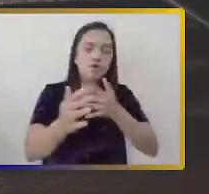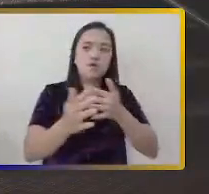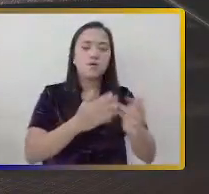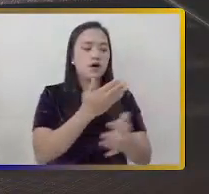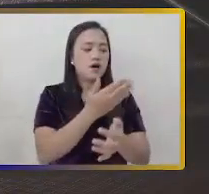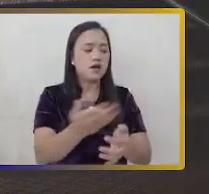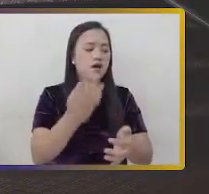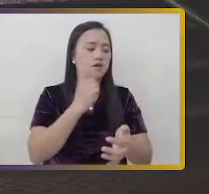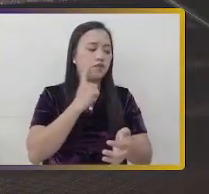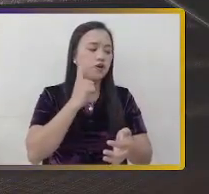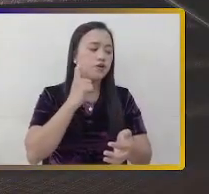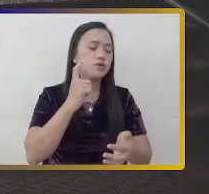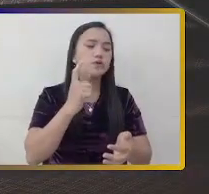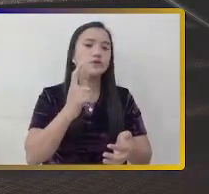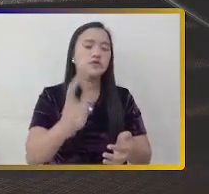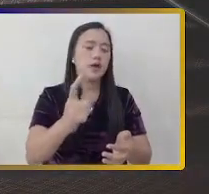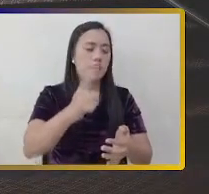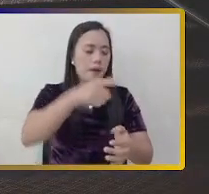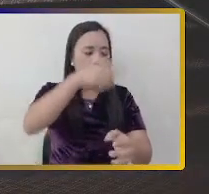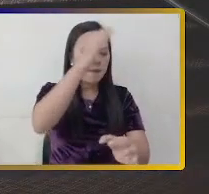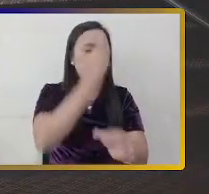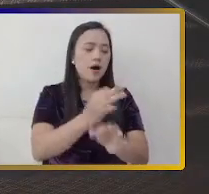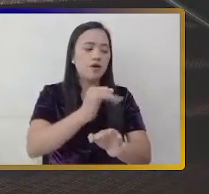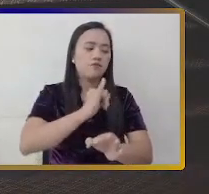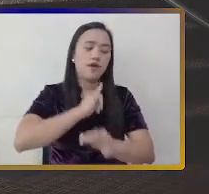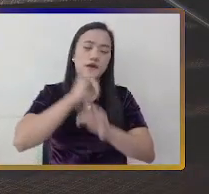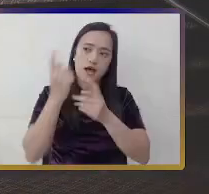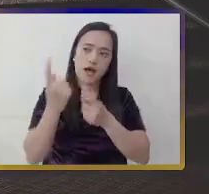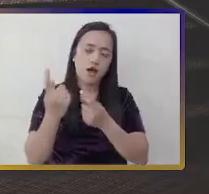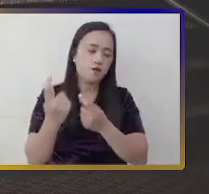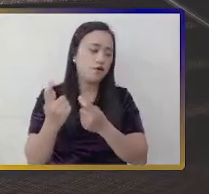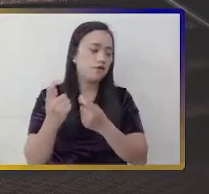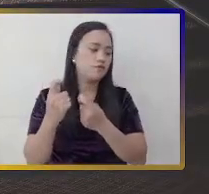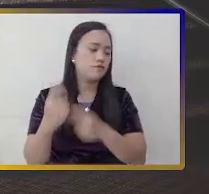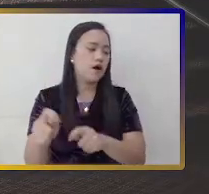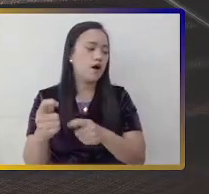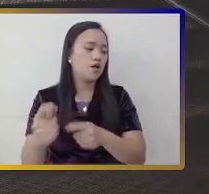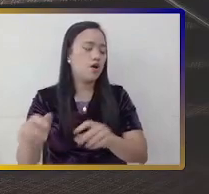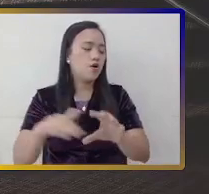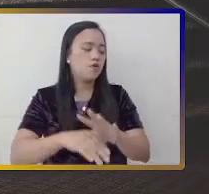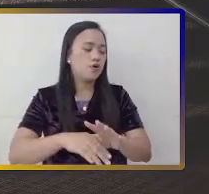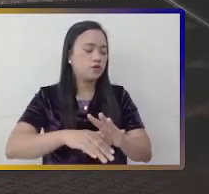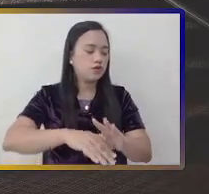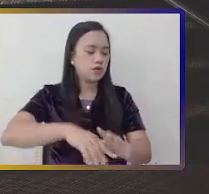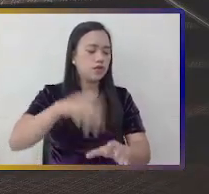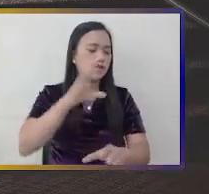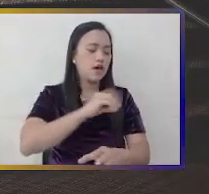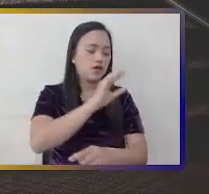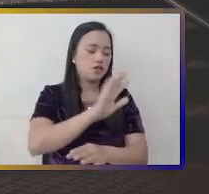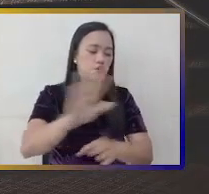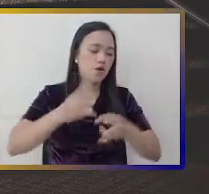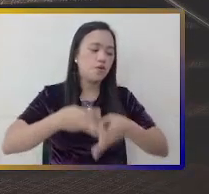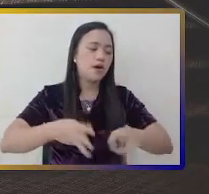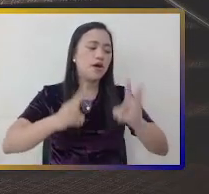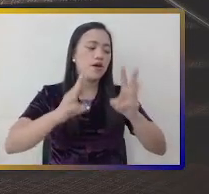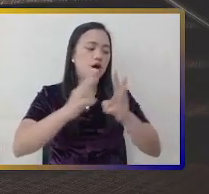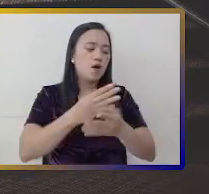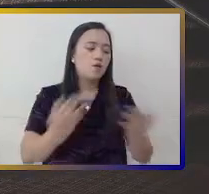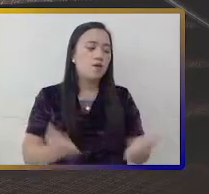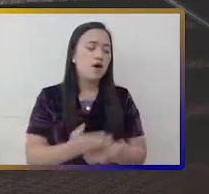wherever, whatever you say, by faith I will follow your will and your